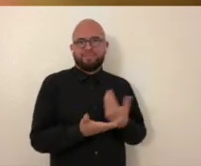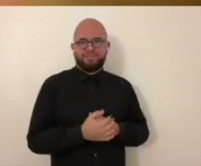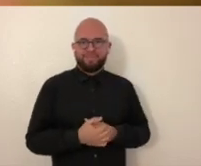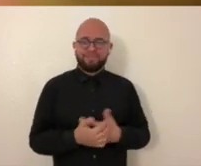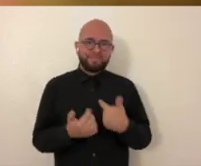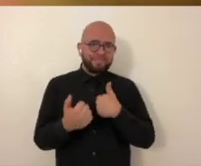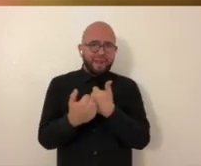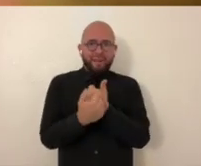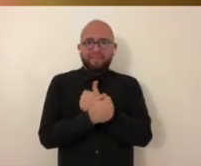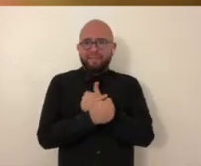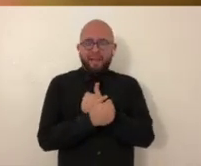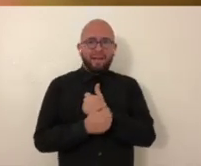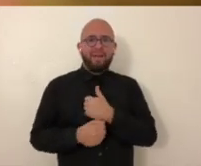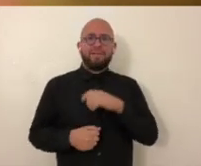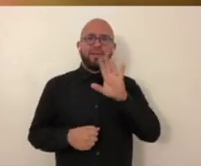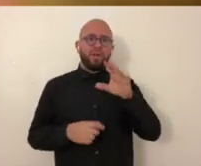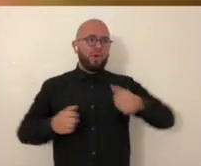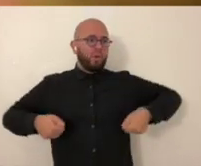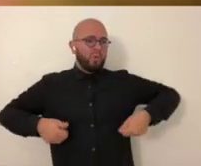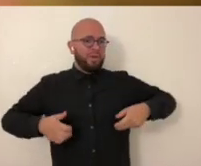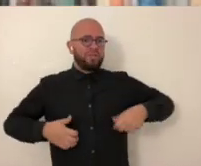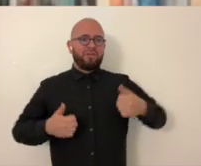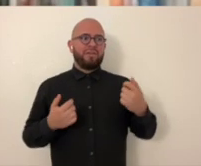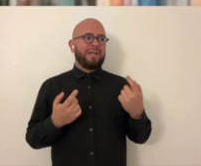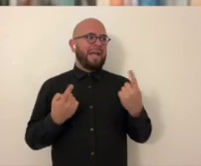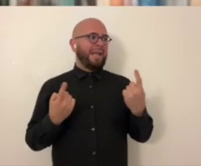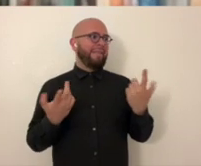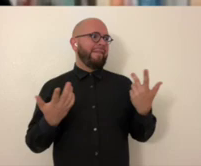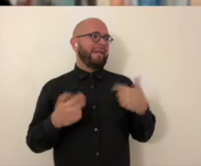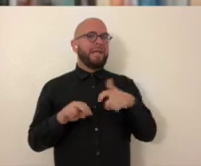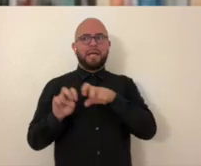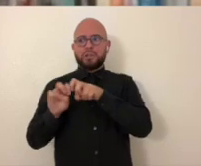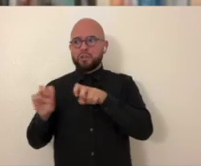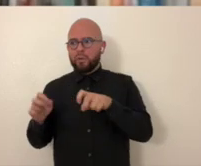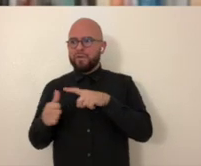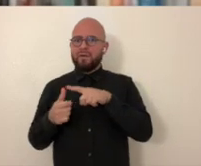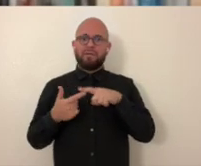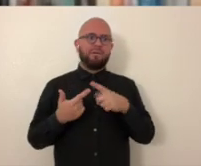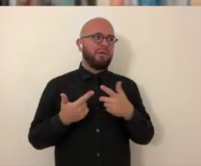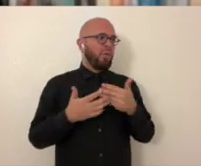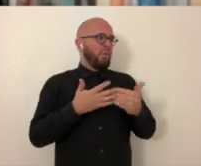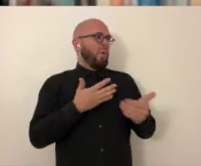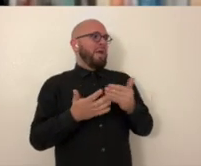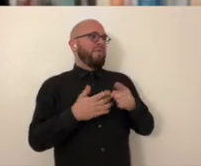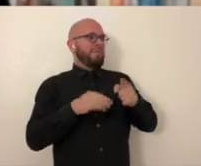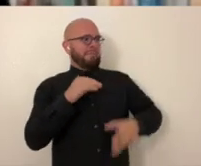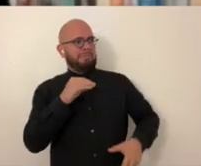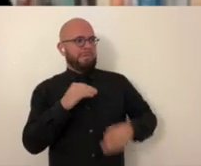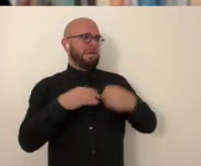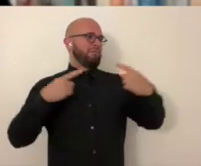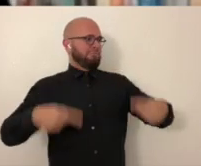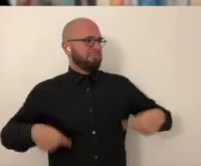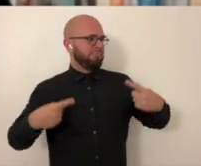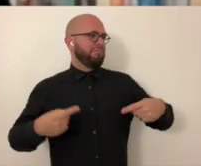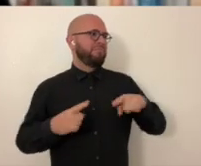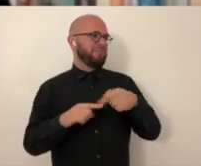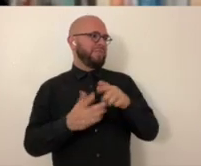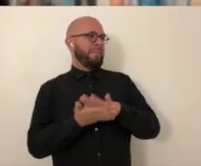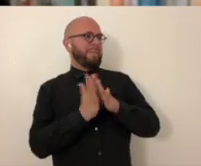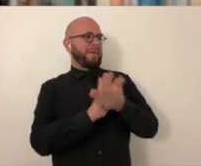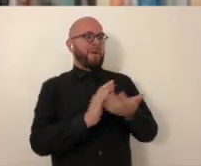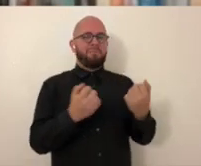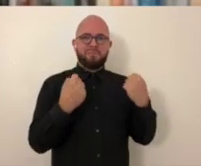the base and it would be a chair. That's perfect. I just love that you would do wheelchair bases on anything. So it would